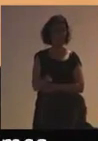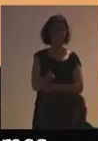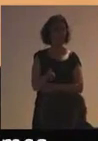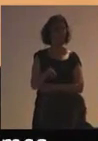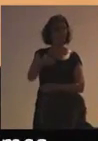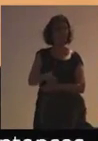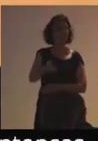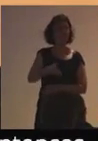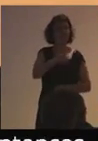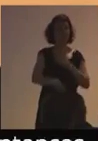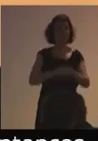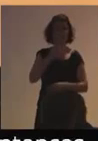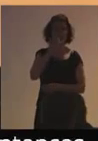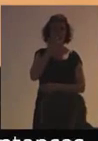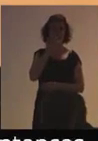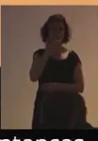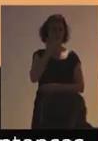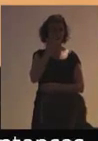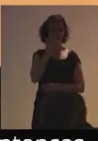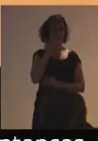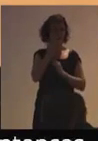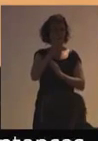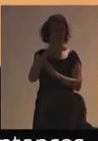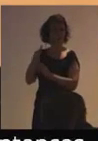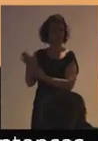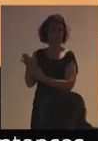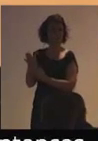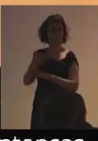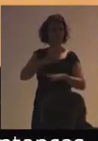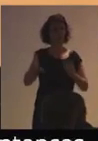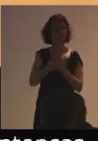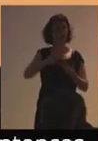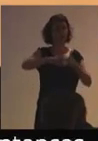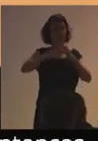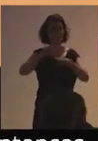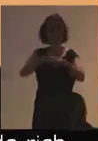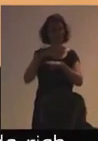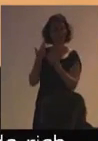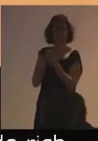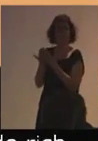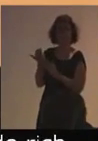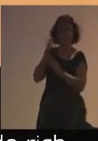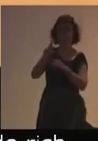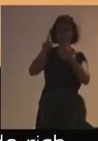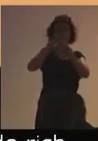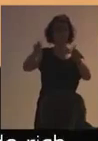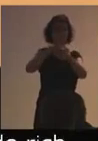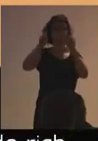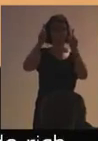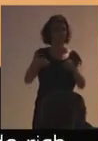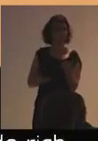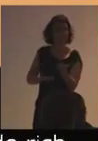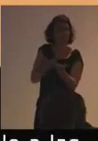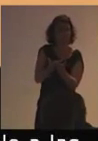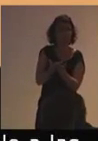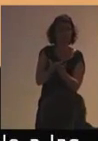internet application, showing that to the core players and say, guys, you could make it accessible, this is what you should do, and then